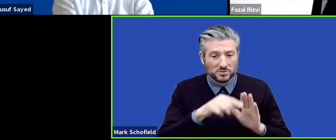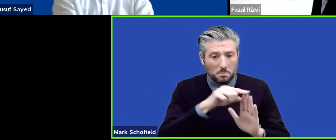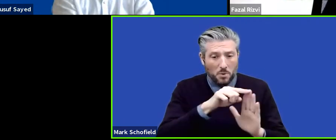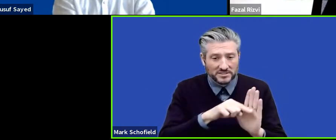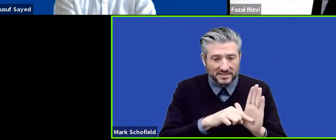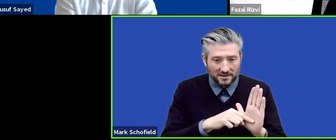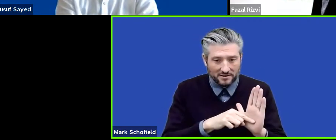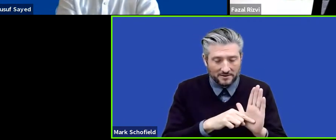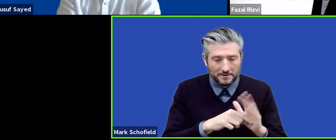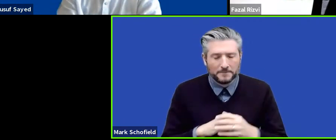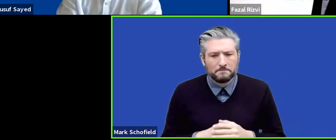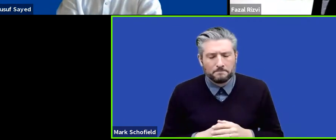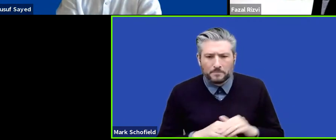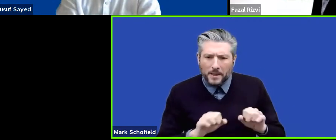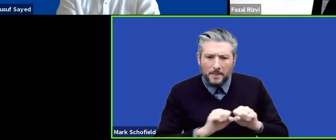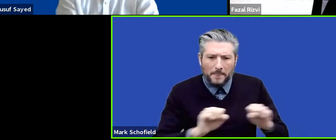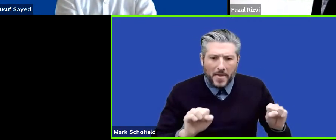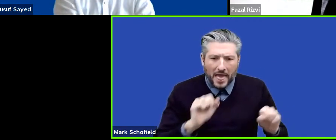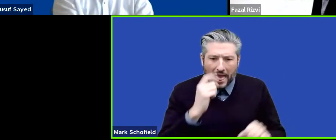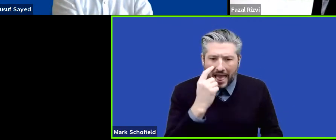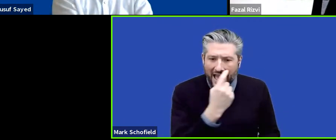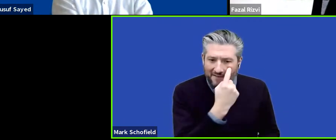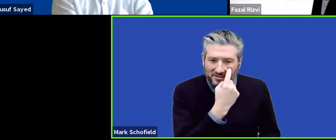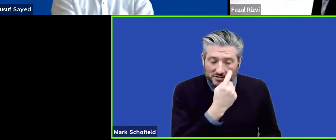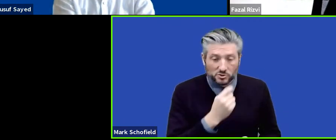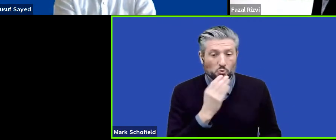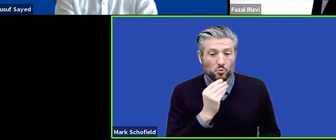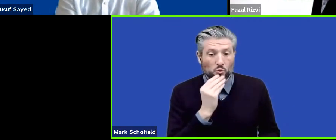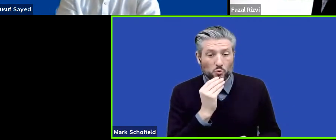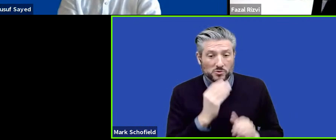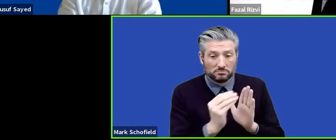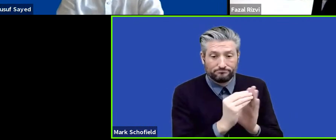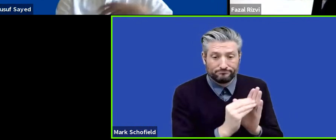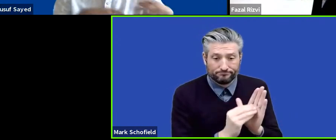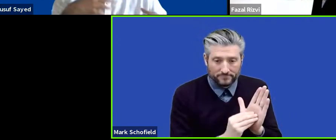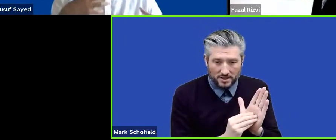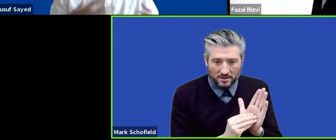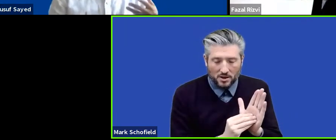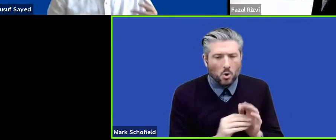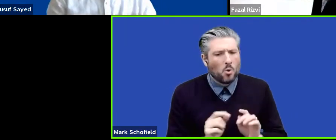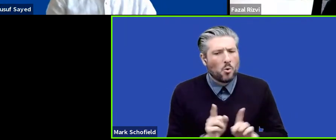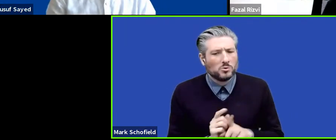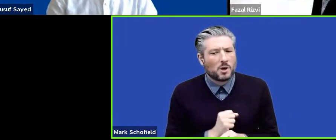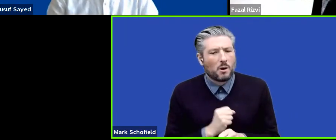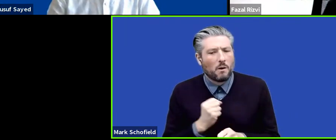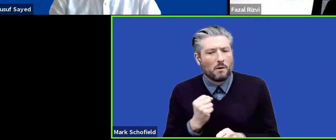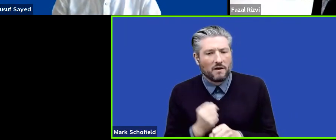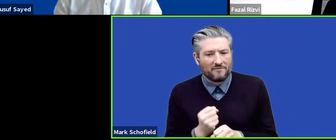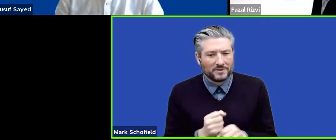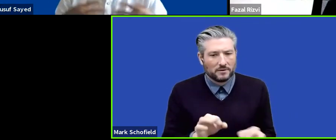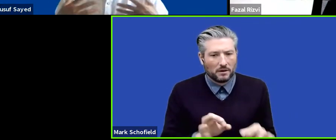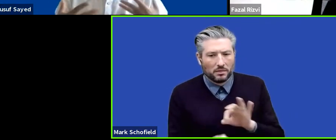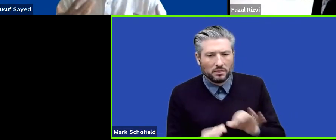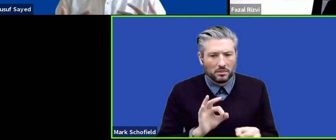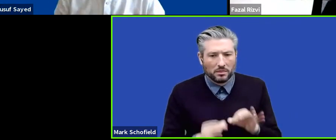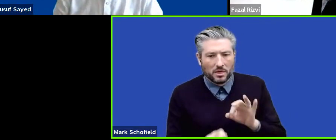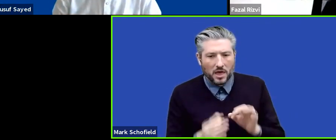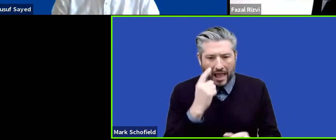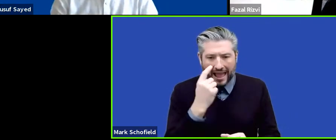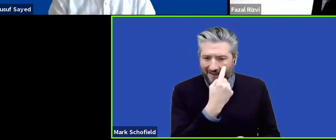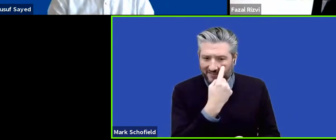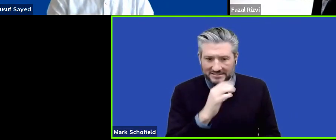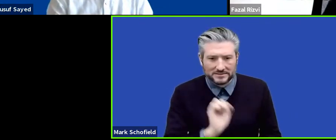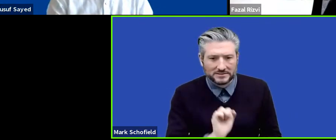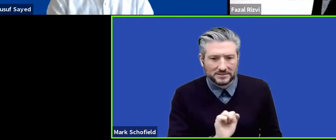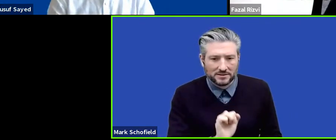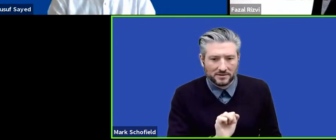only been used, but it's also been misused by governments to justify it. So part of what we need to reflect is who gets